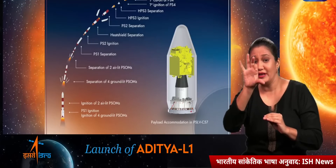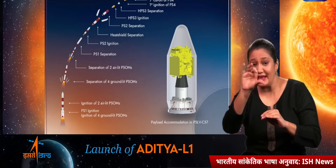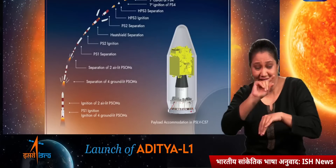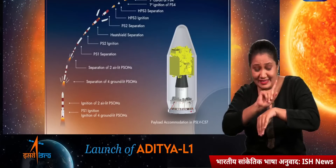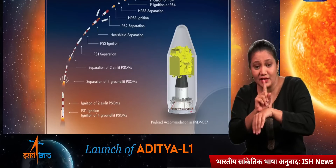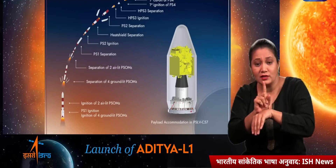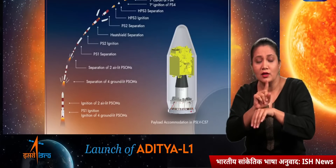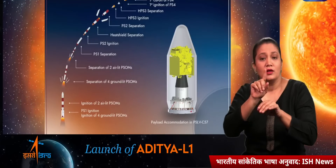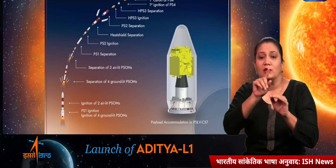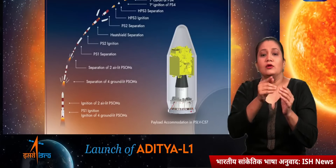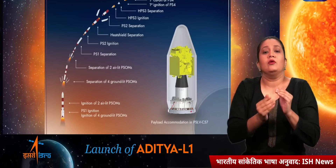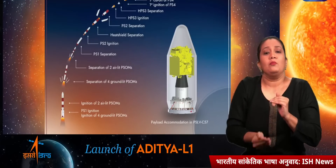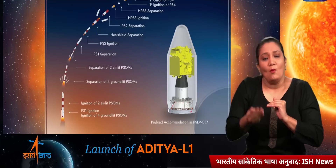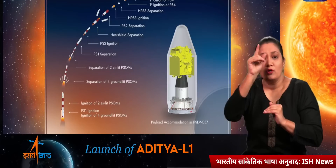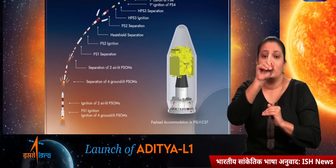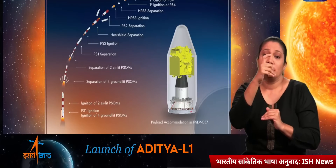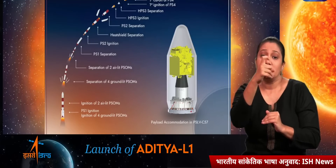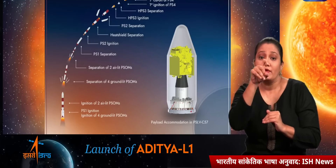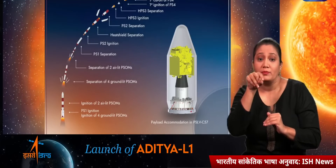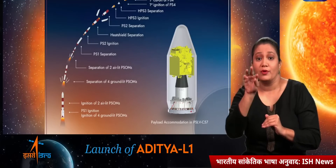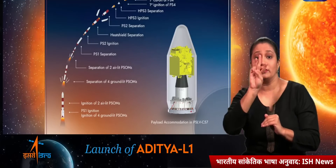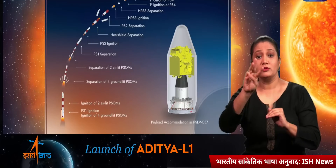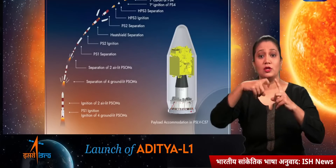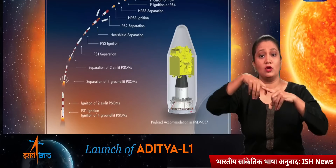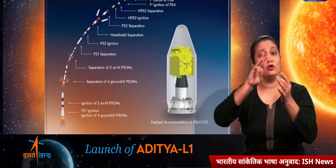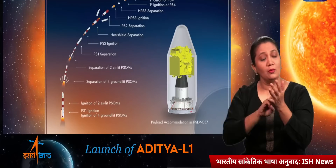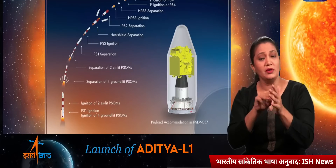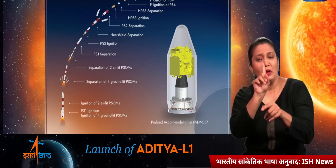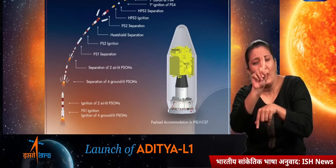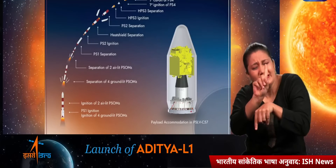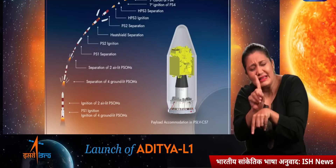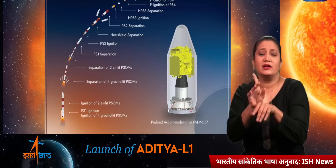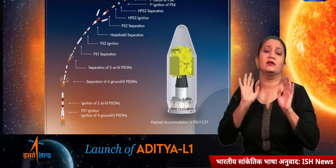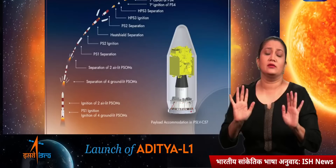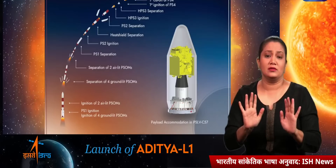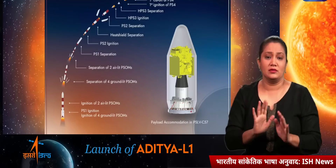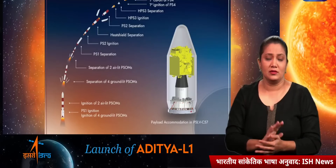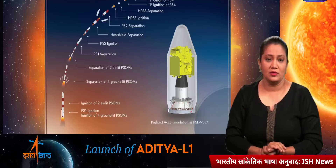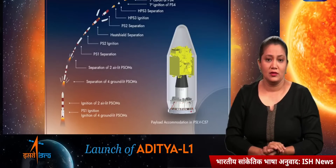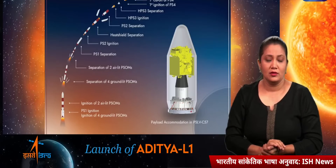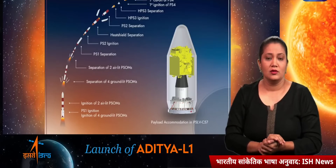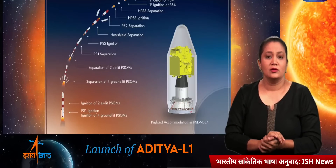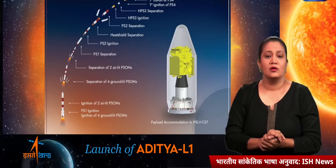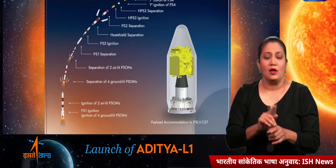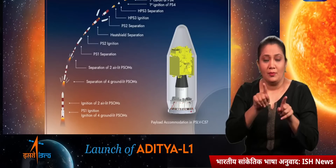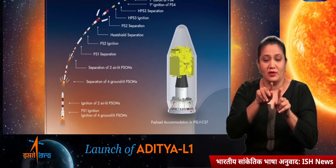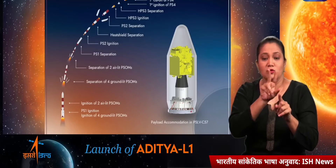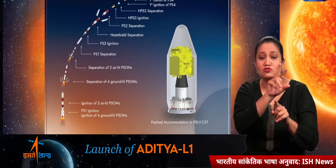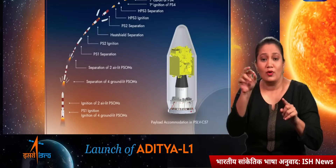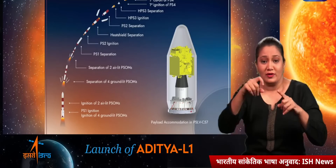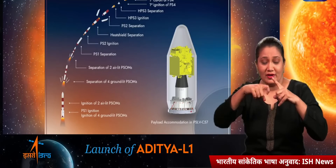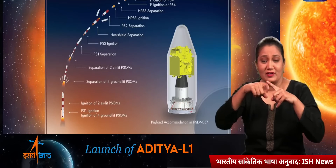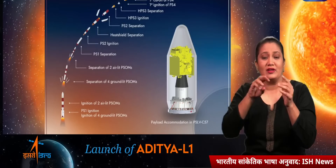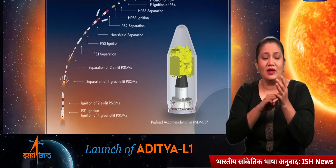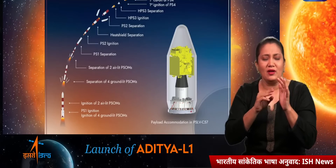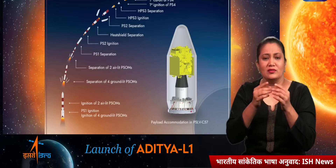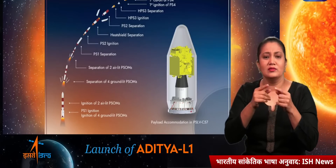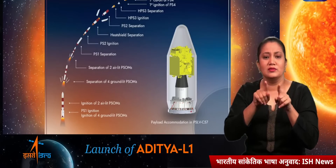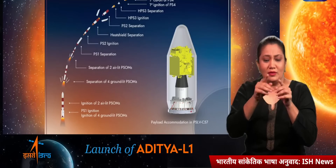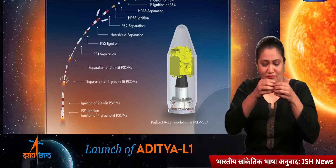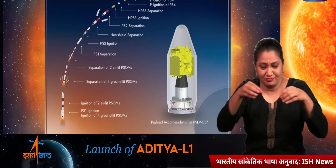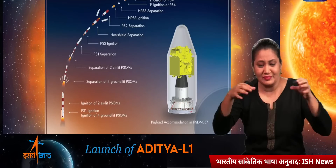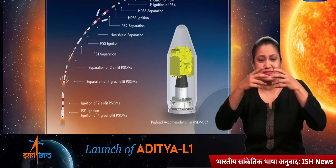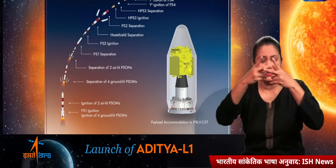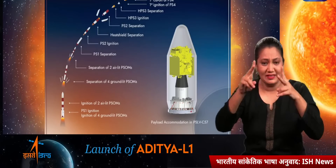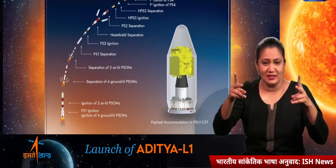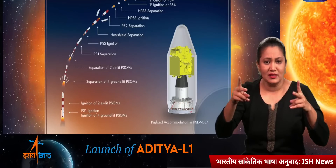to 7.3 kilometers per second. There is a coast phase of 200 seconds that follow PS3 burnout, during which there